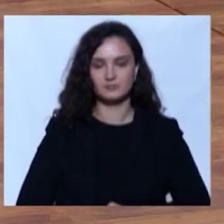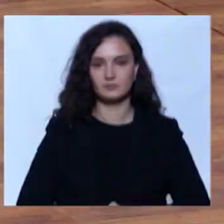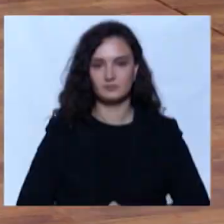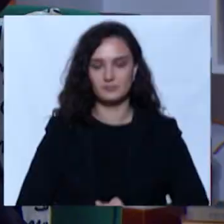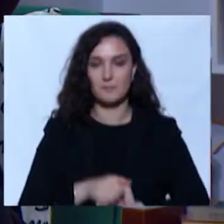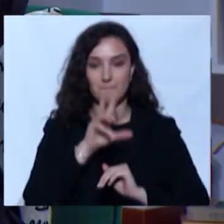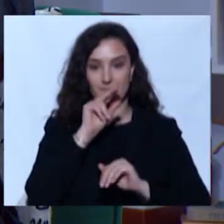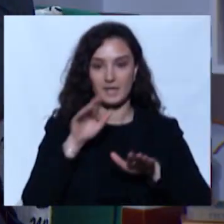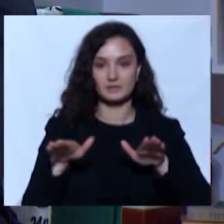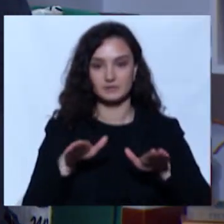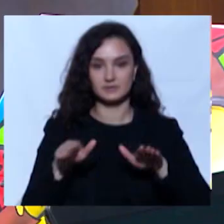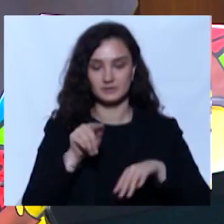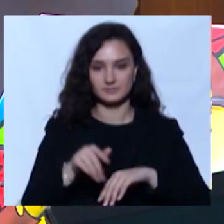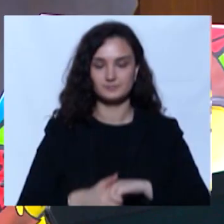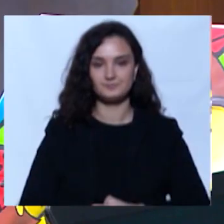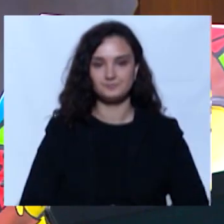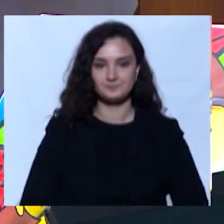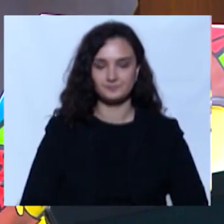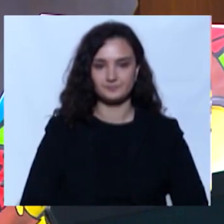Duck. The duck